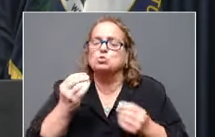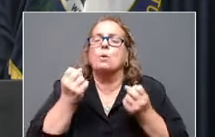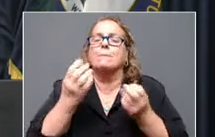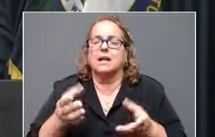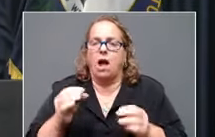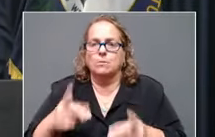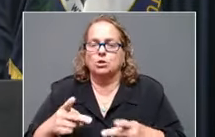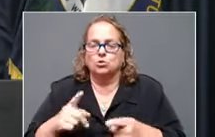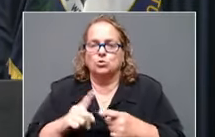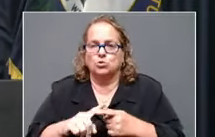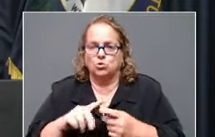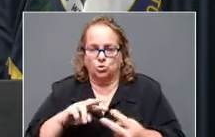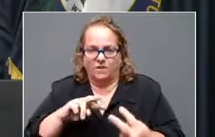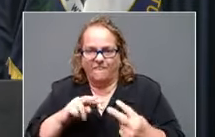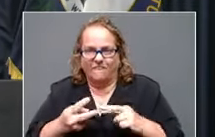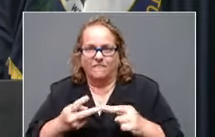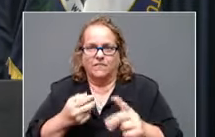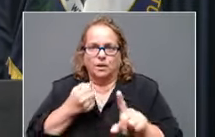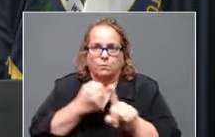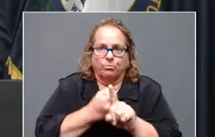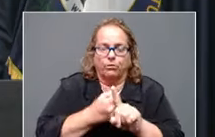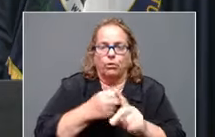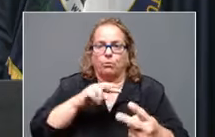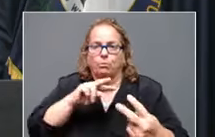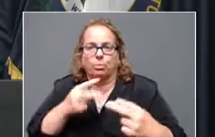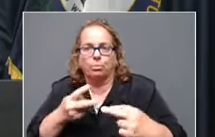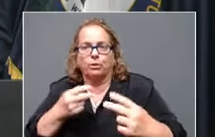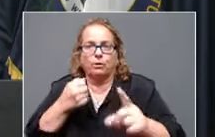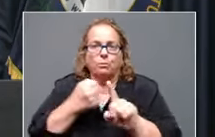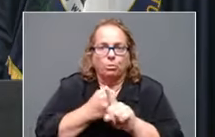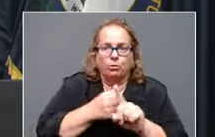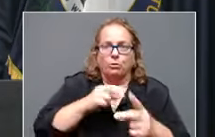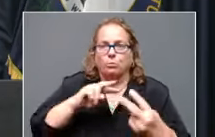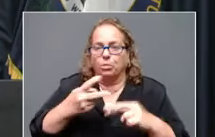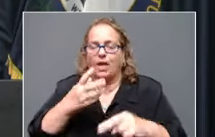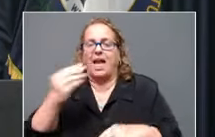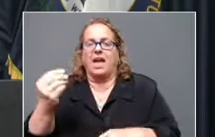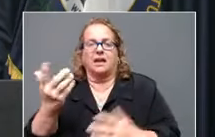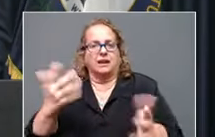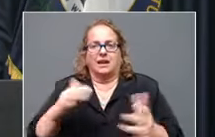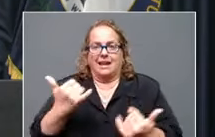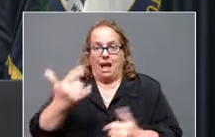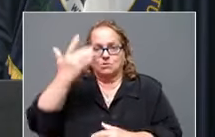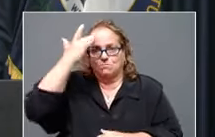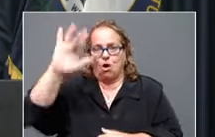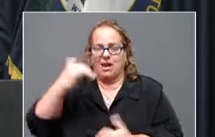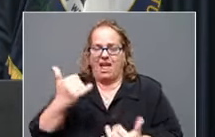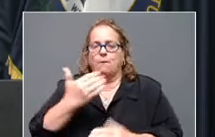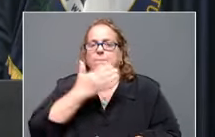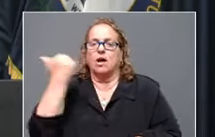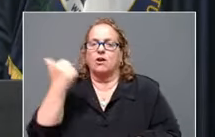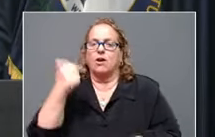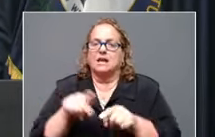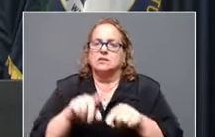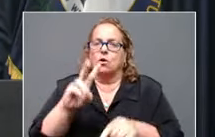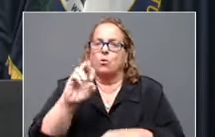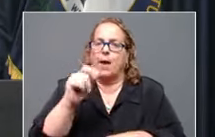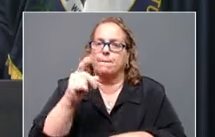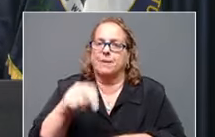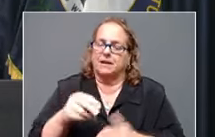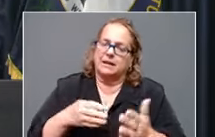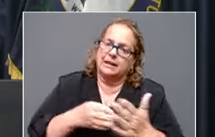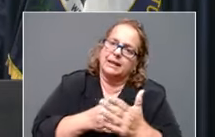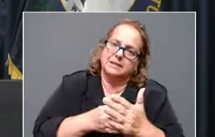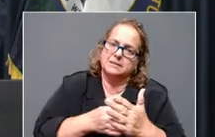to that. But if we don't take this seriously and pull together like we have before, it's going to hit us, and it's going to hit us